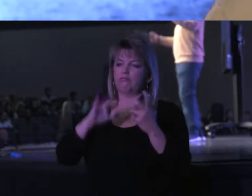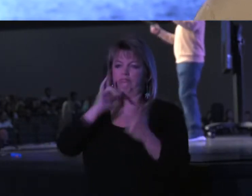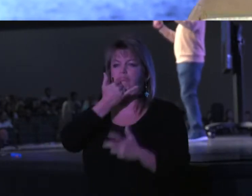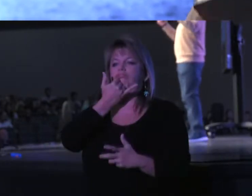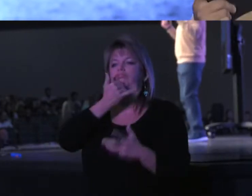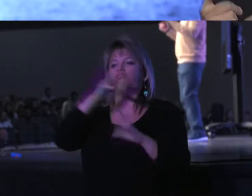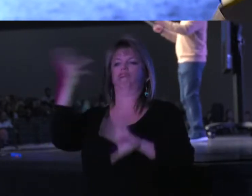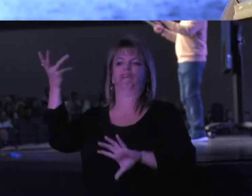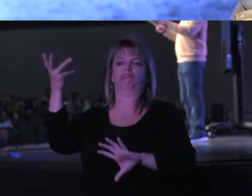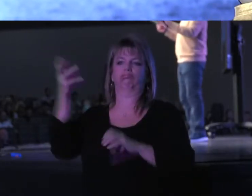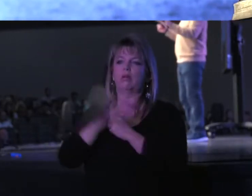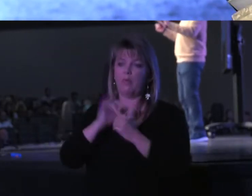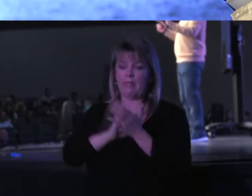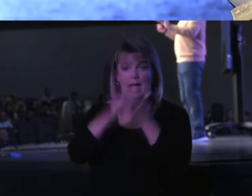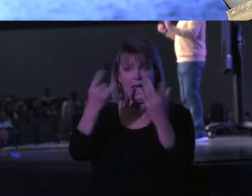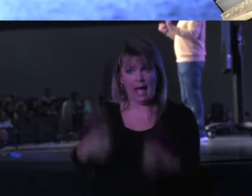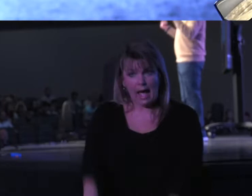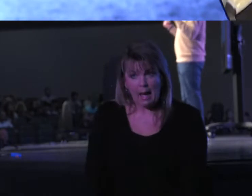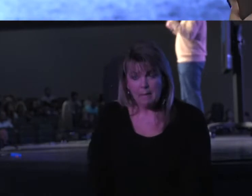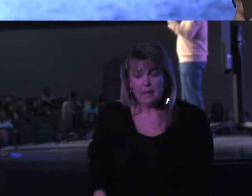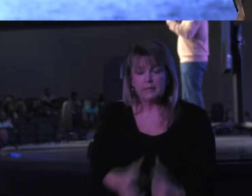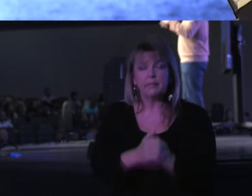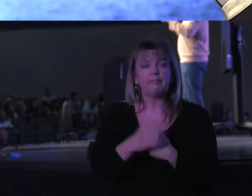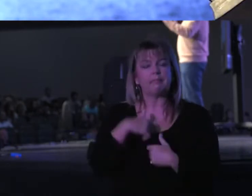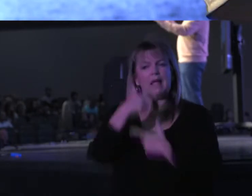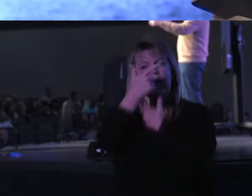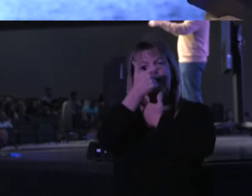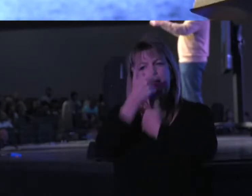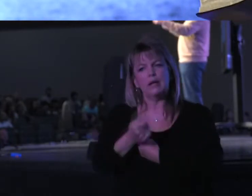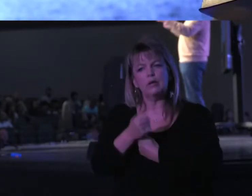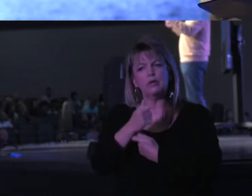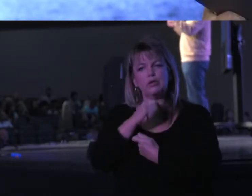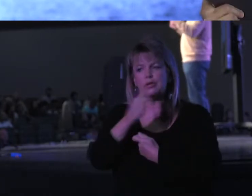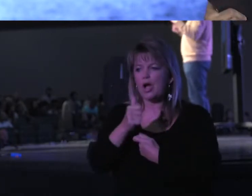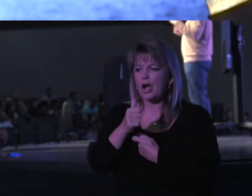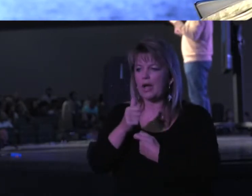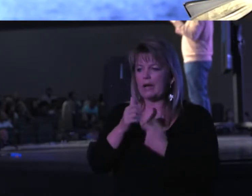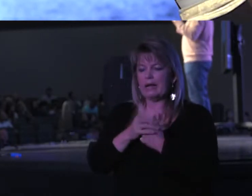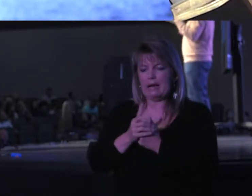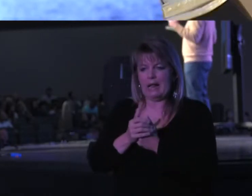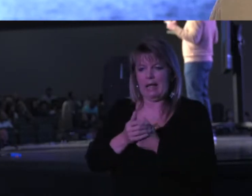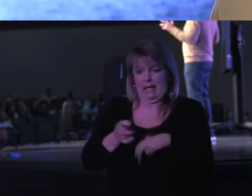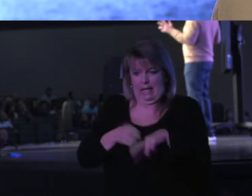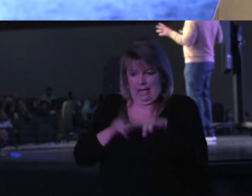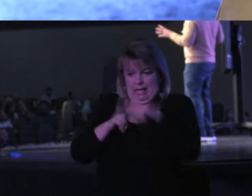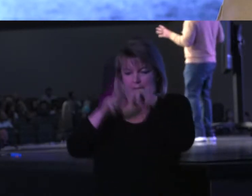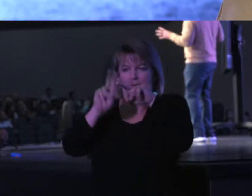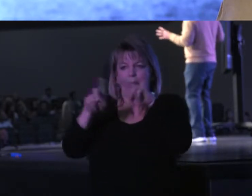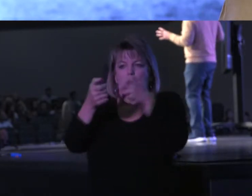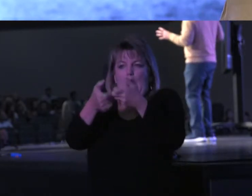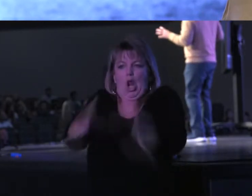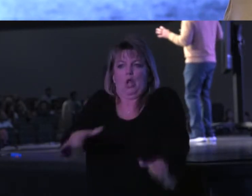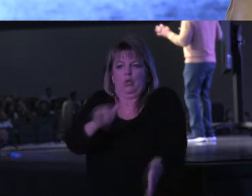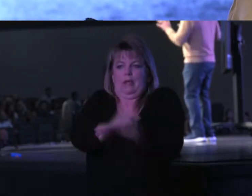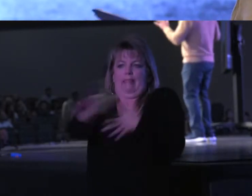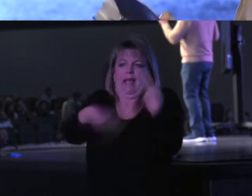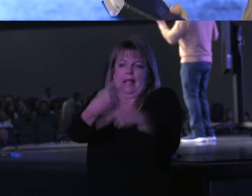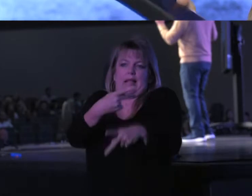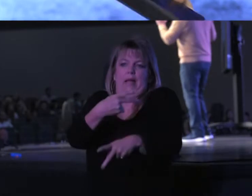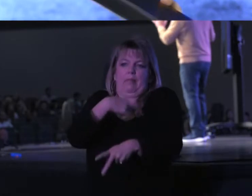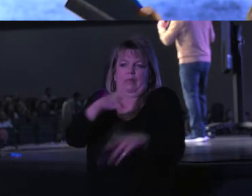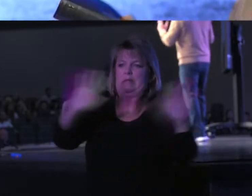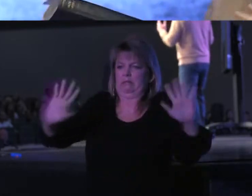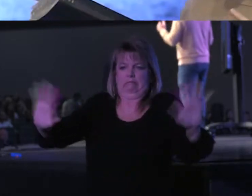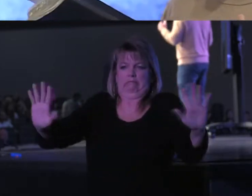wrong. And when that happens, I'm interested not in gaining, but losing that type of religion. I